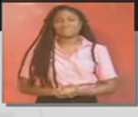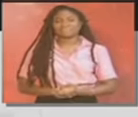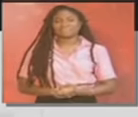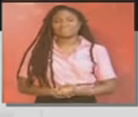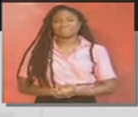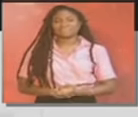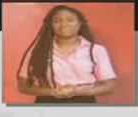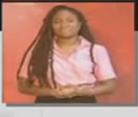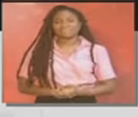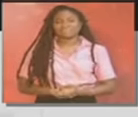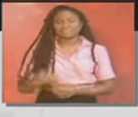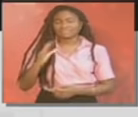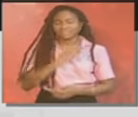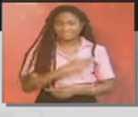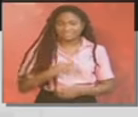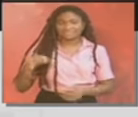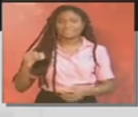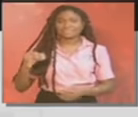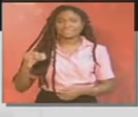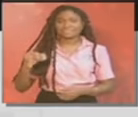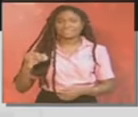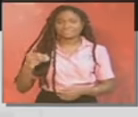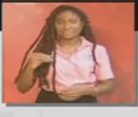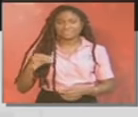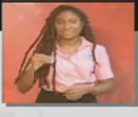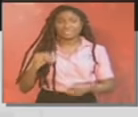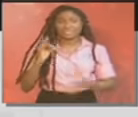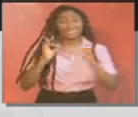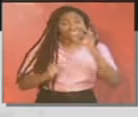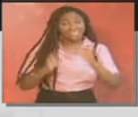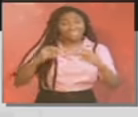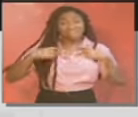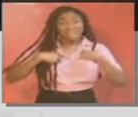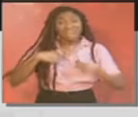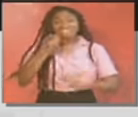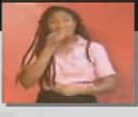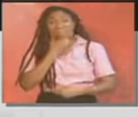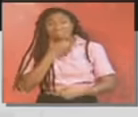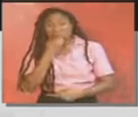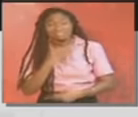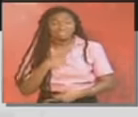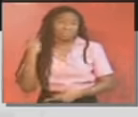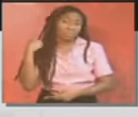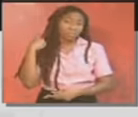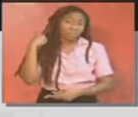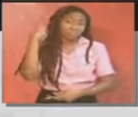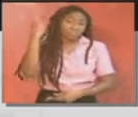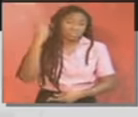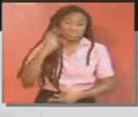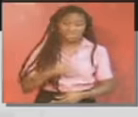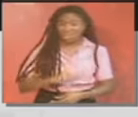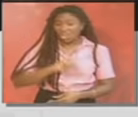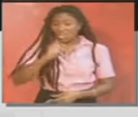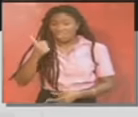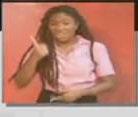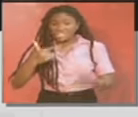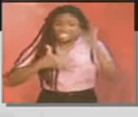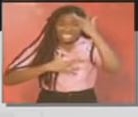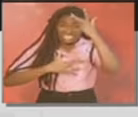the presence of one or more what they call comorbid conditions, one or more pre-existing chronic